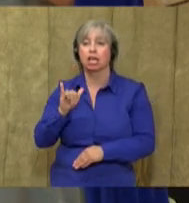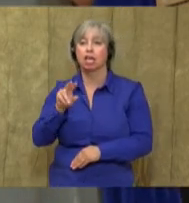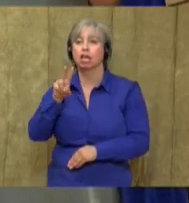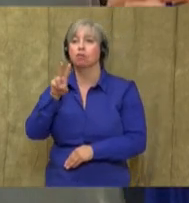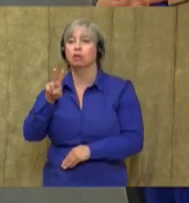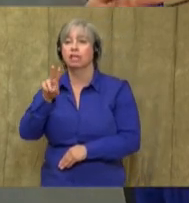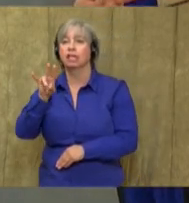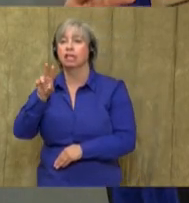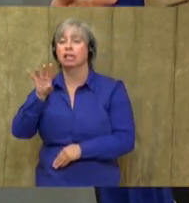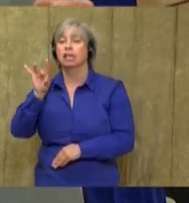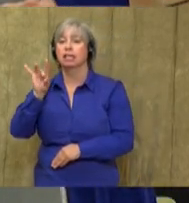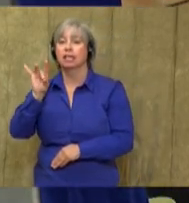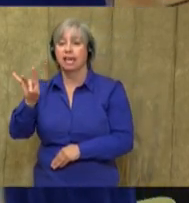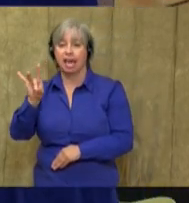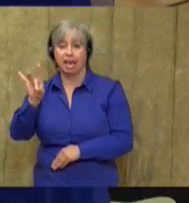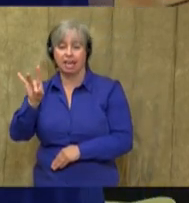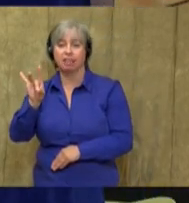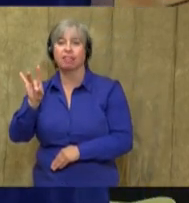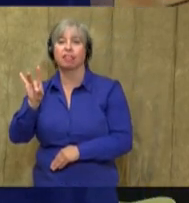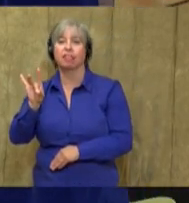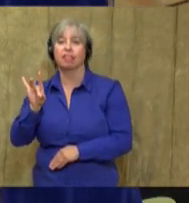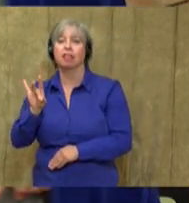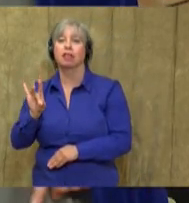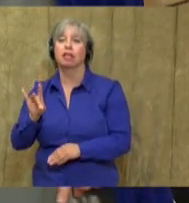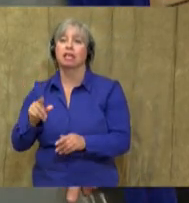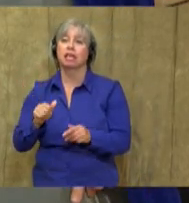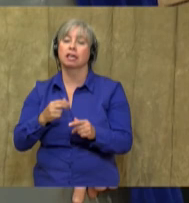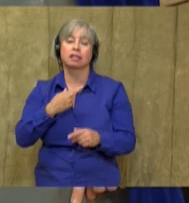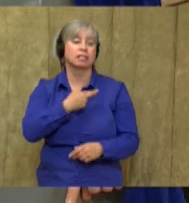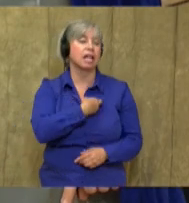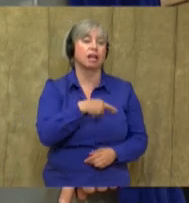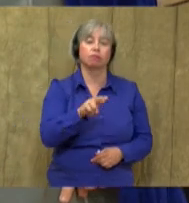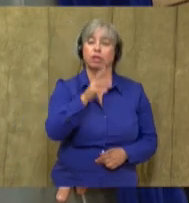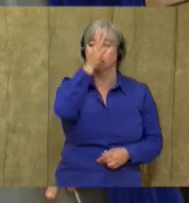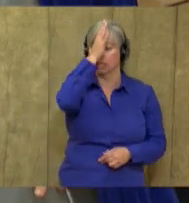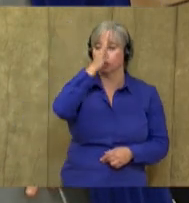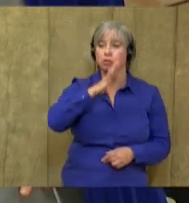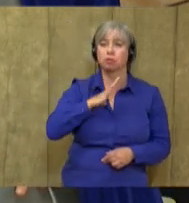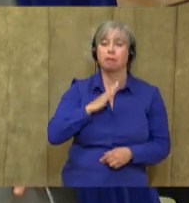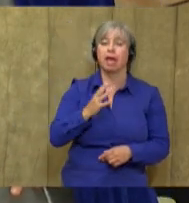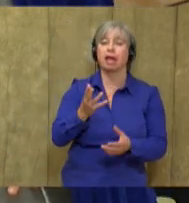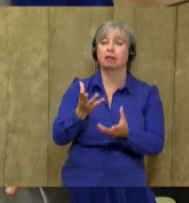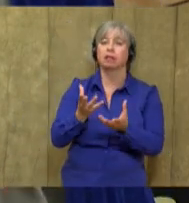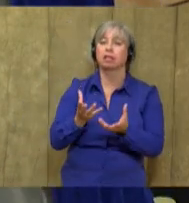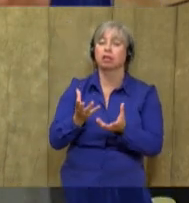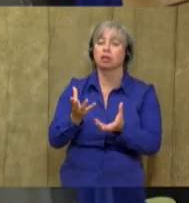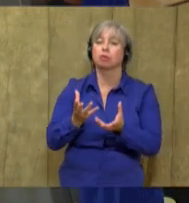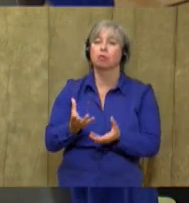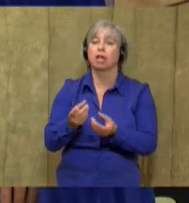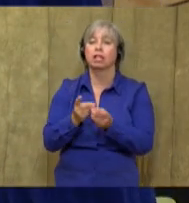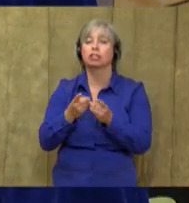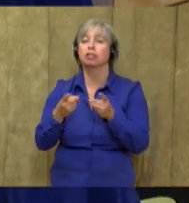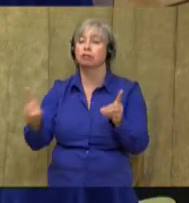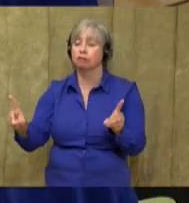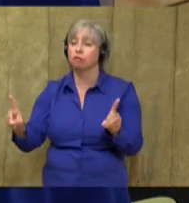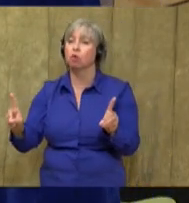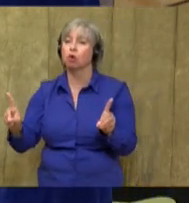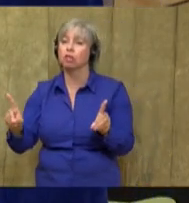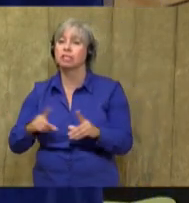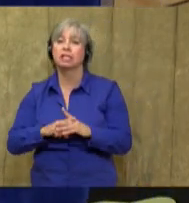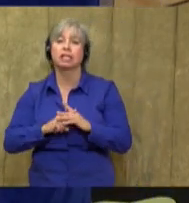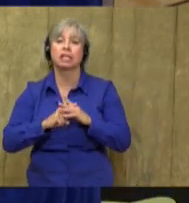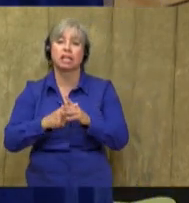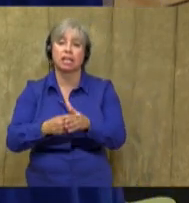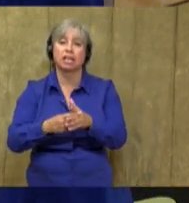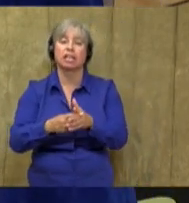not necessarily a religious man, but because he wanted to divorce his wife and the church would not allow him to, he just started his own church called